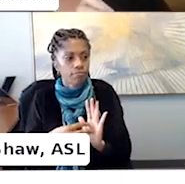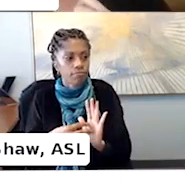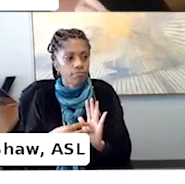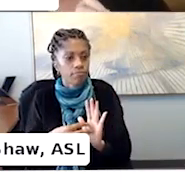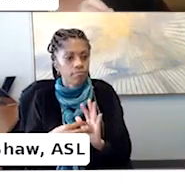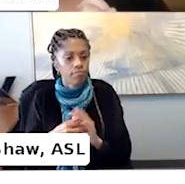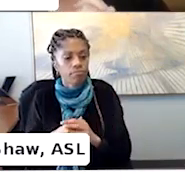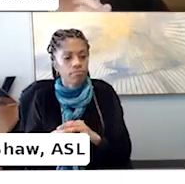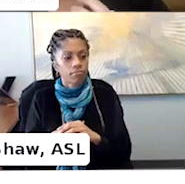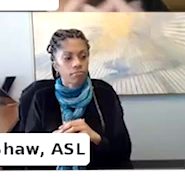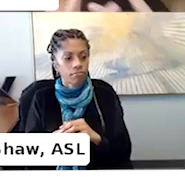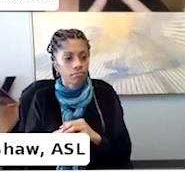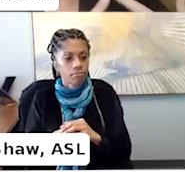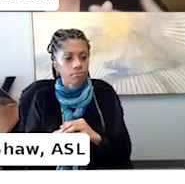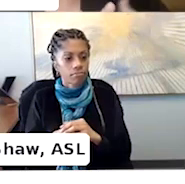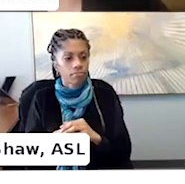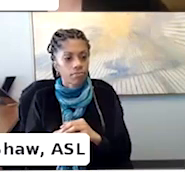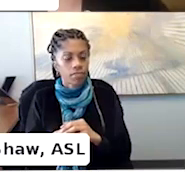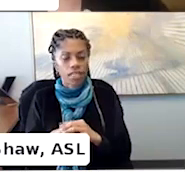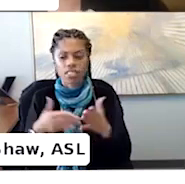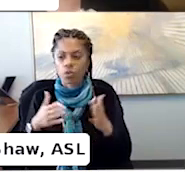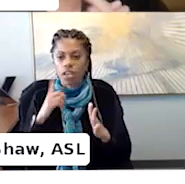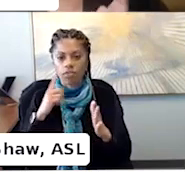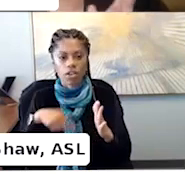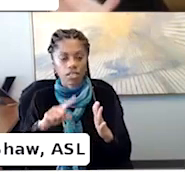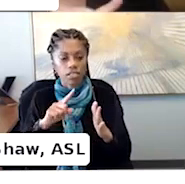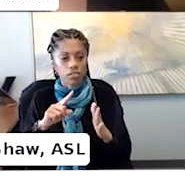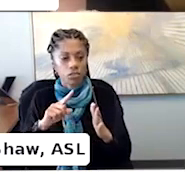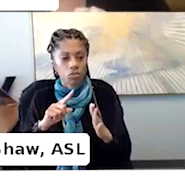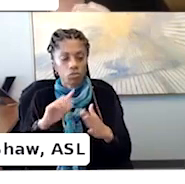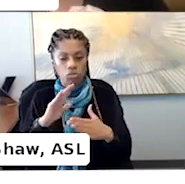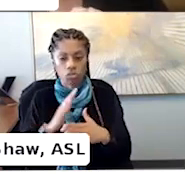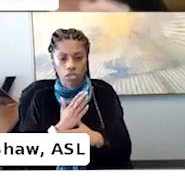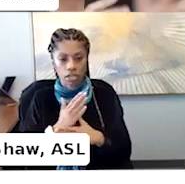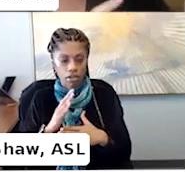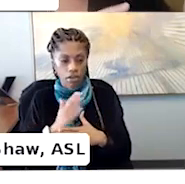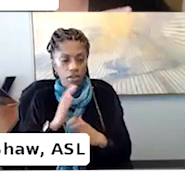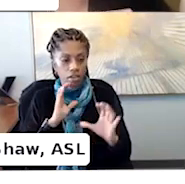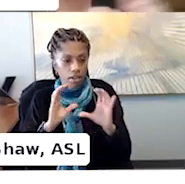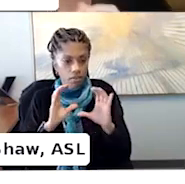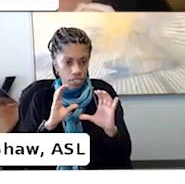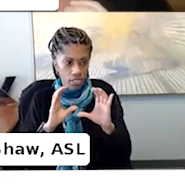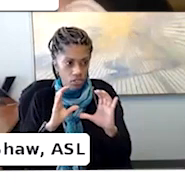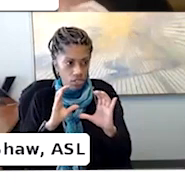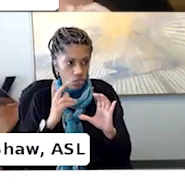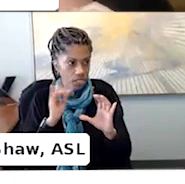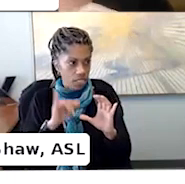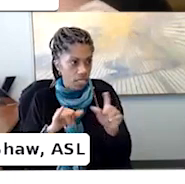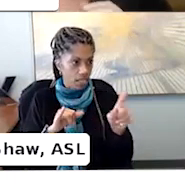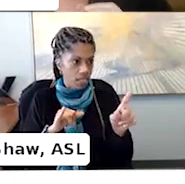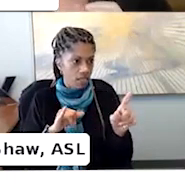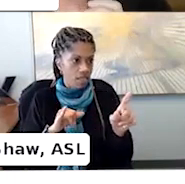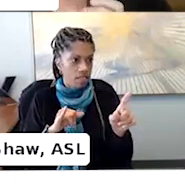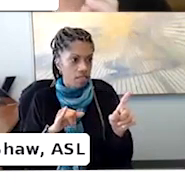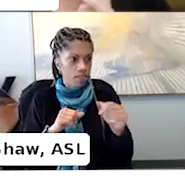those conversations together and these ideas. So you can go to mentee.com and you can see the code at the top of the